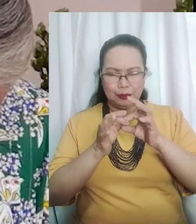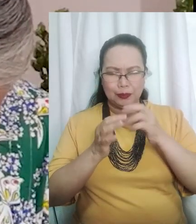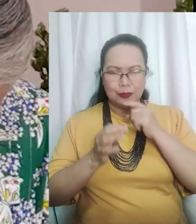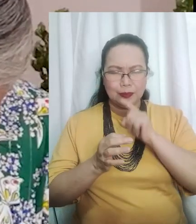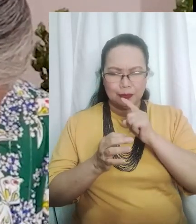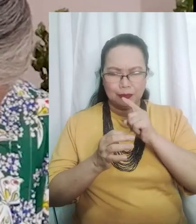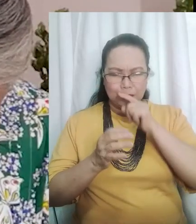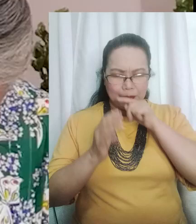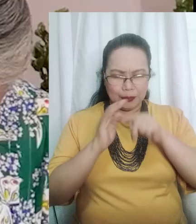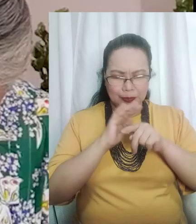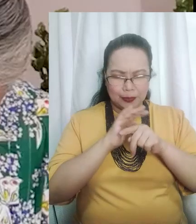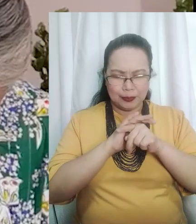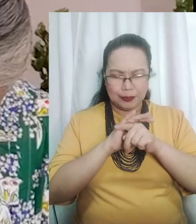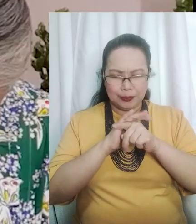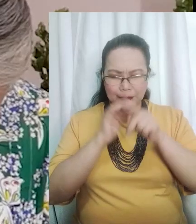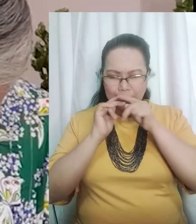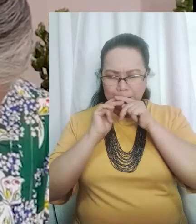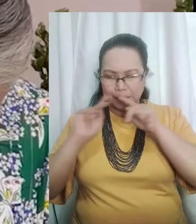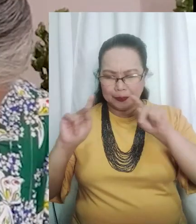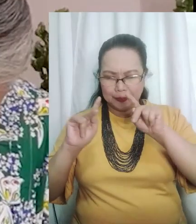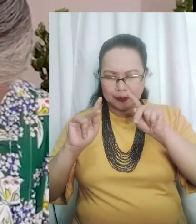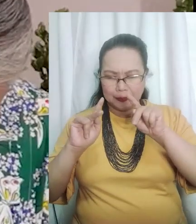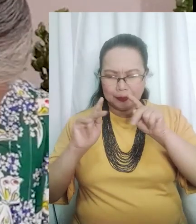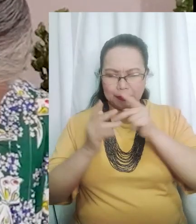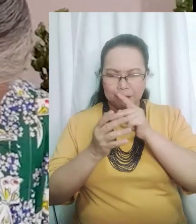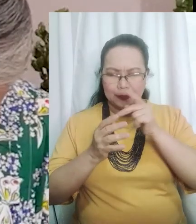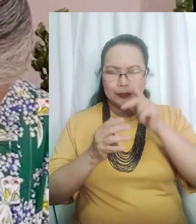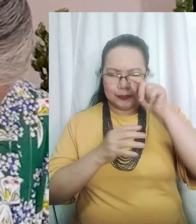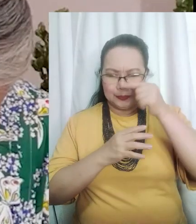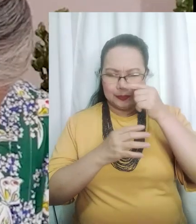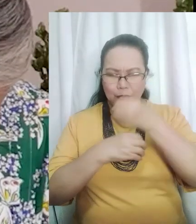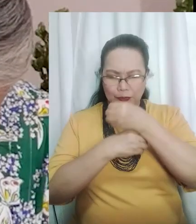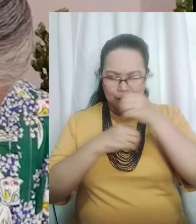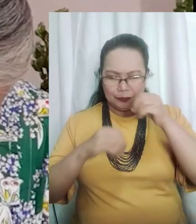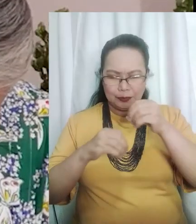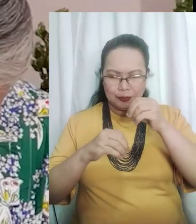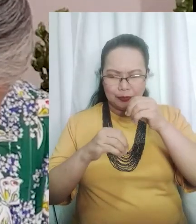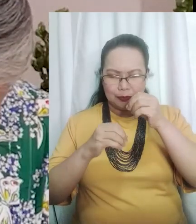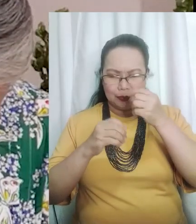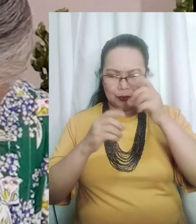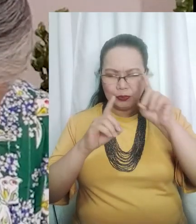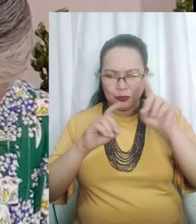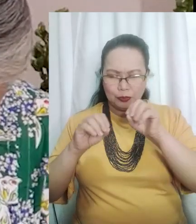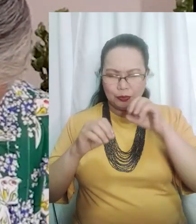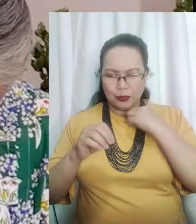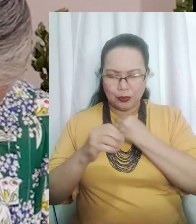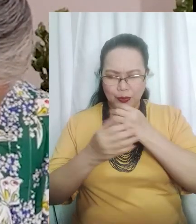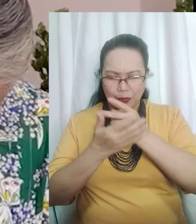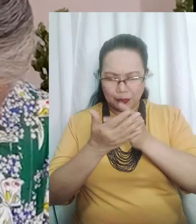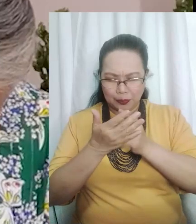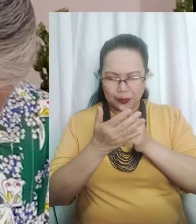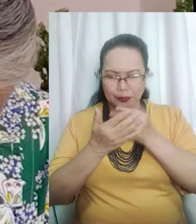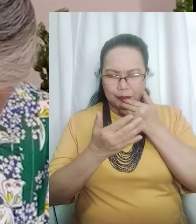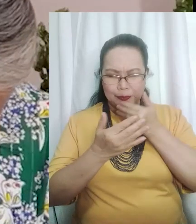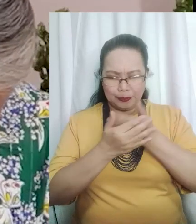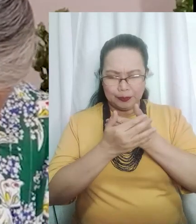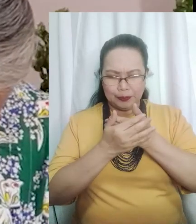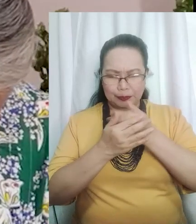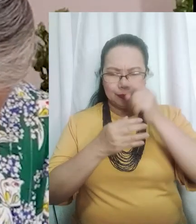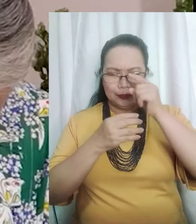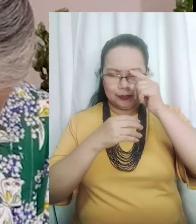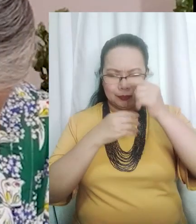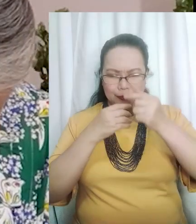the private and public sector to do our job well and excel for your glory. Our generous